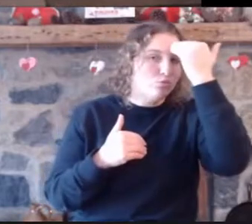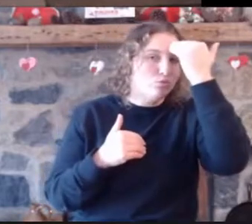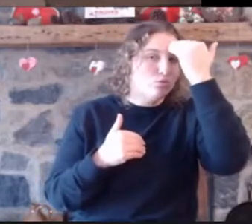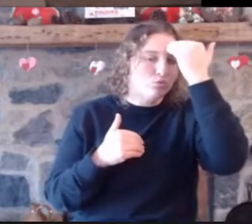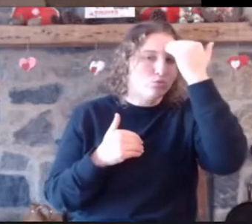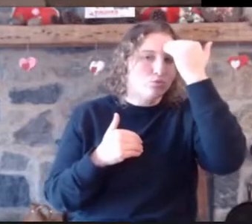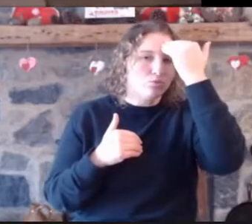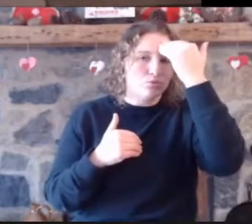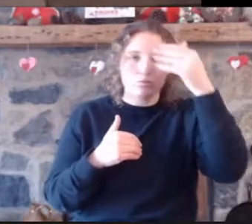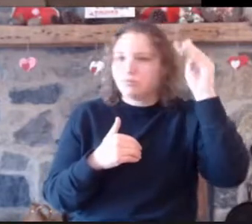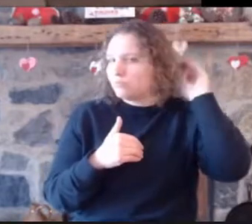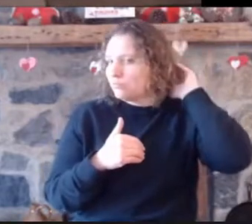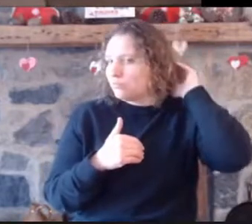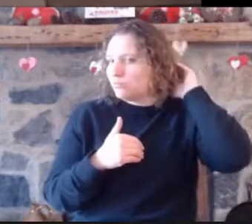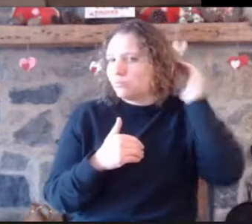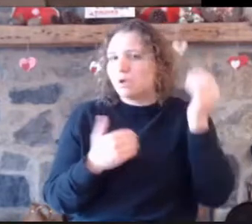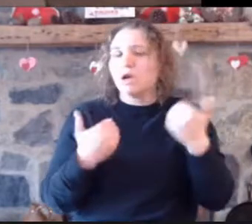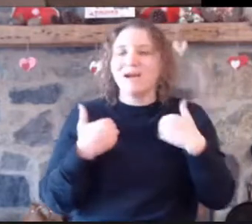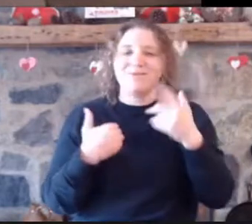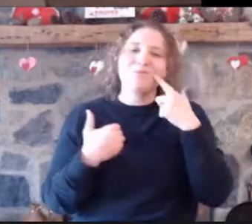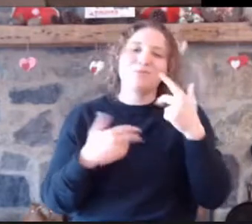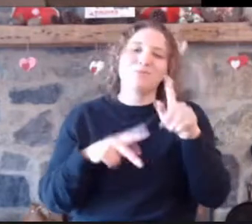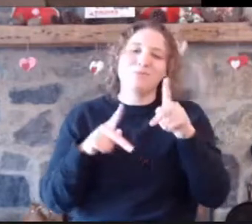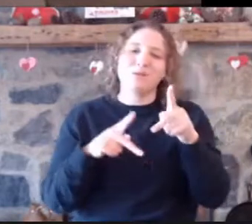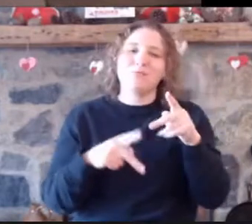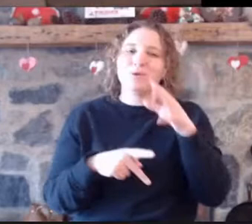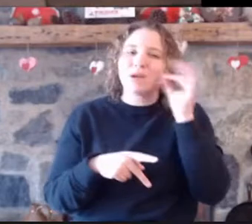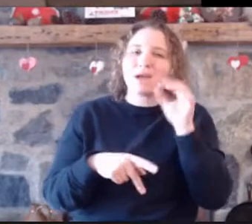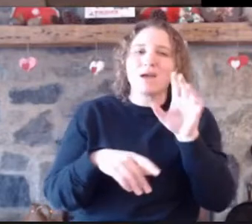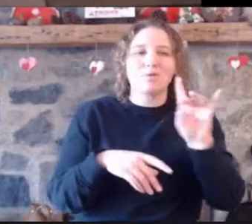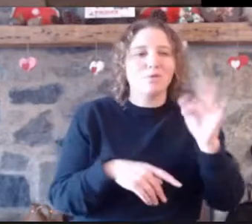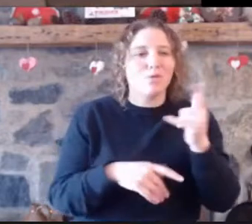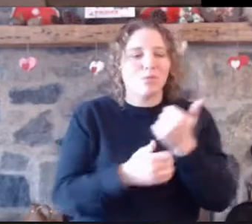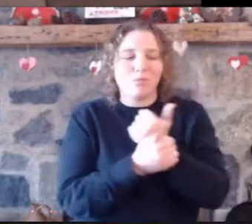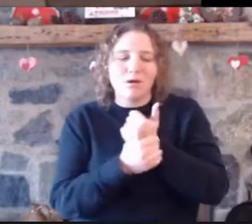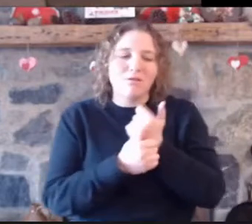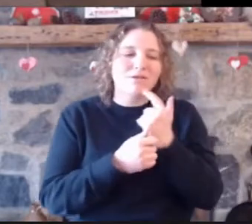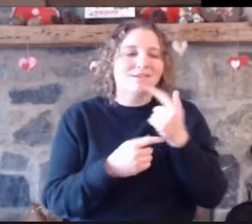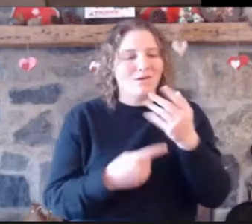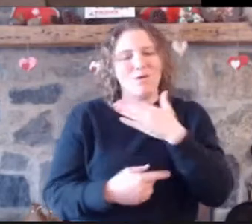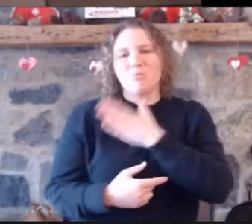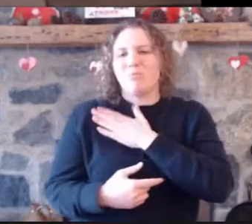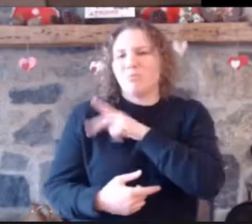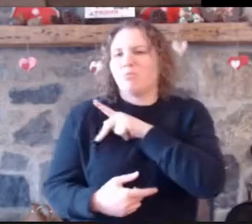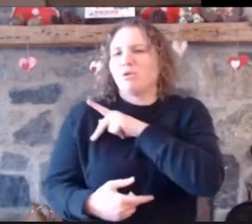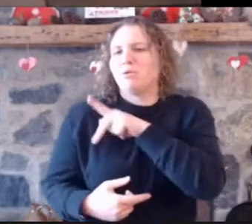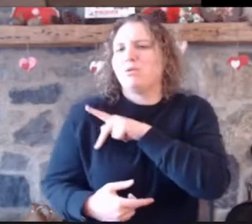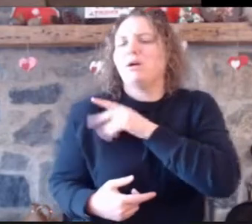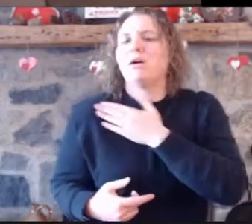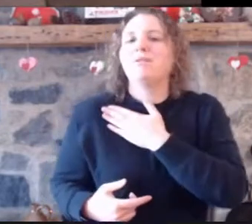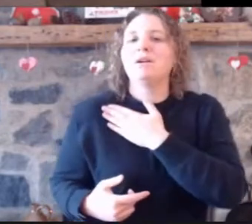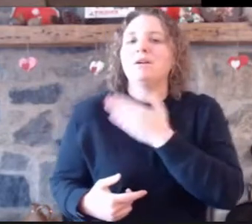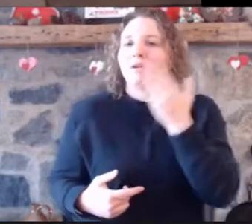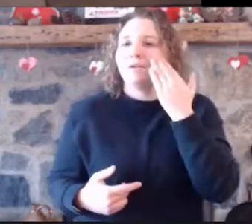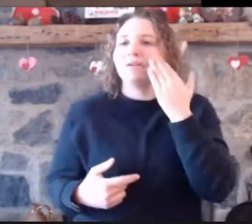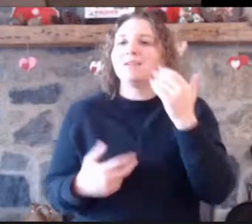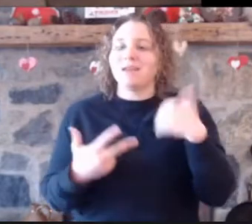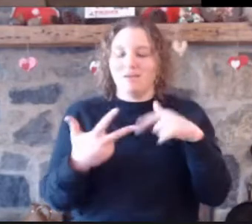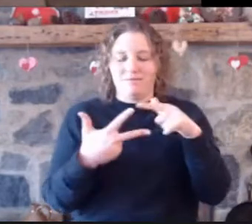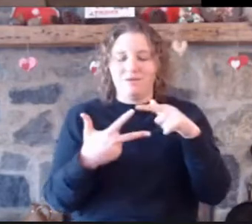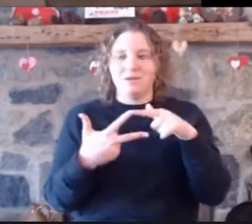consciousness. And of course, cat lovers and dog lovers swear about their personalities and on and on and on. I get it. They have nephesh.